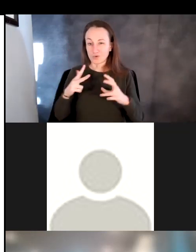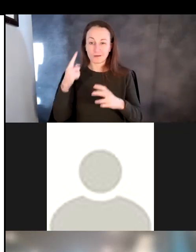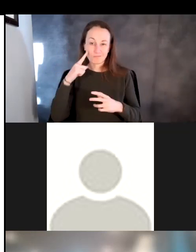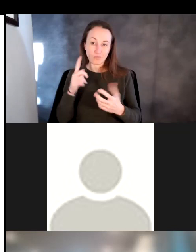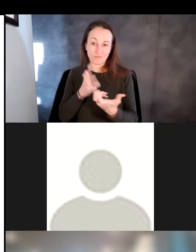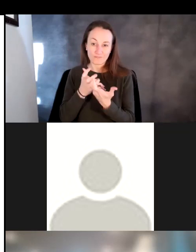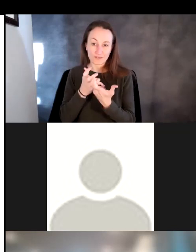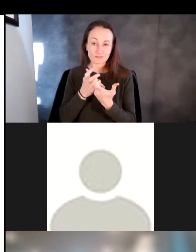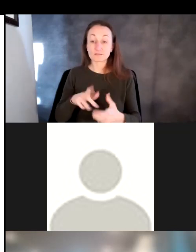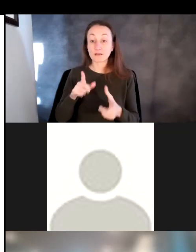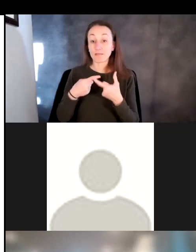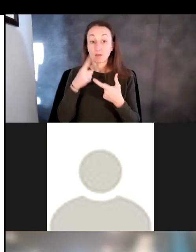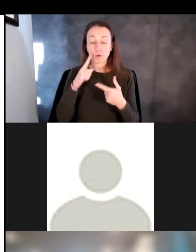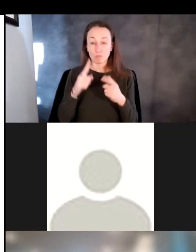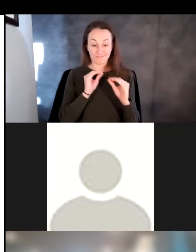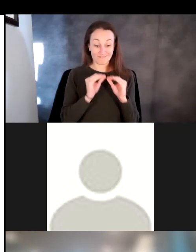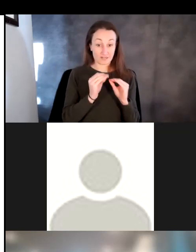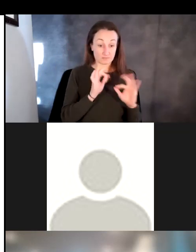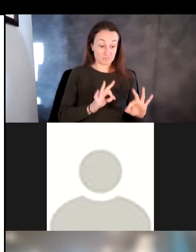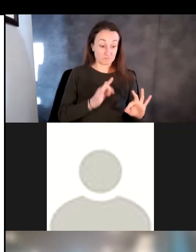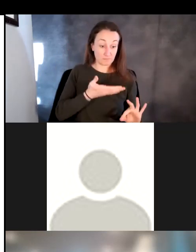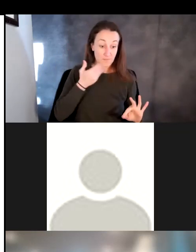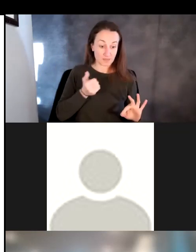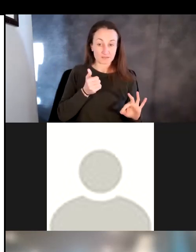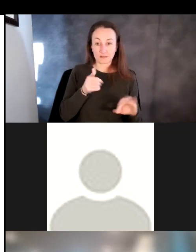fix the one that is best and send it into the next cycle.